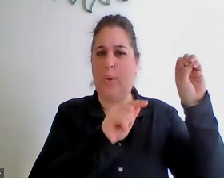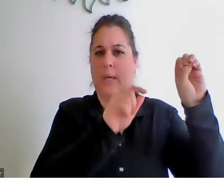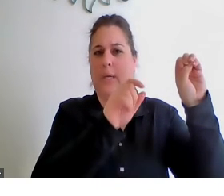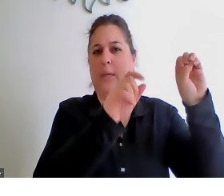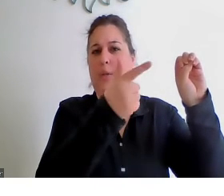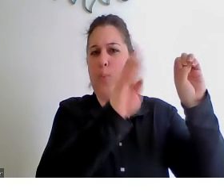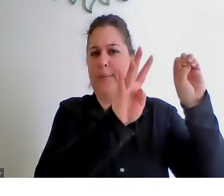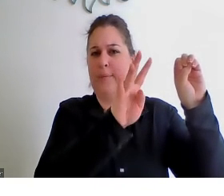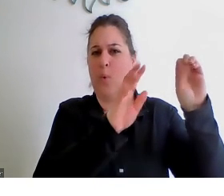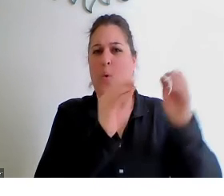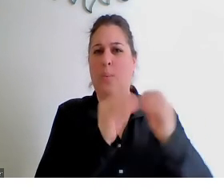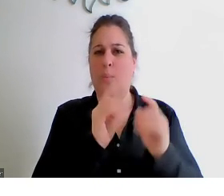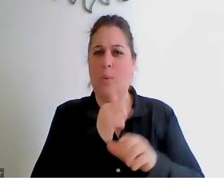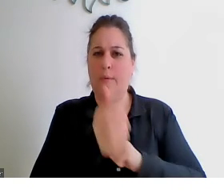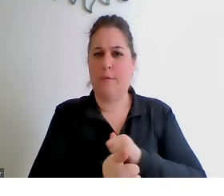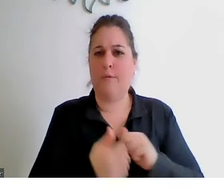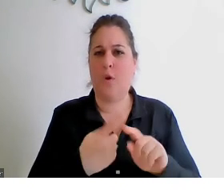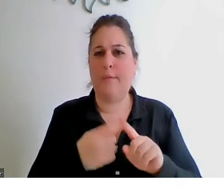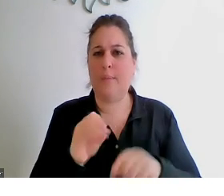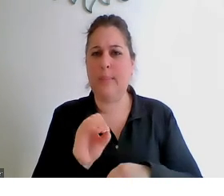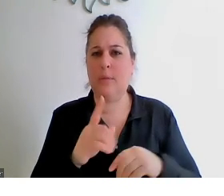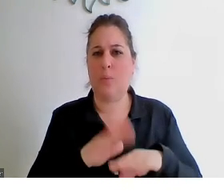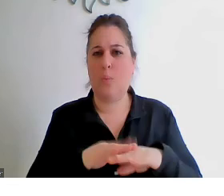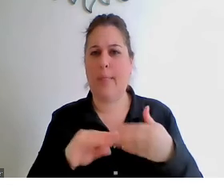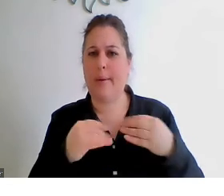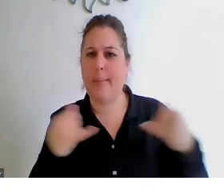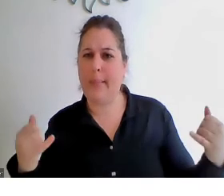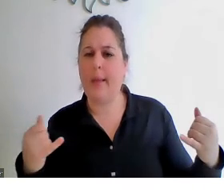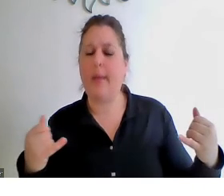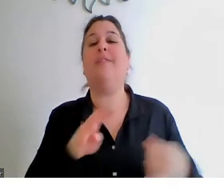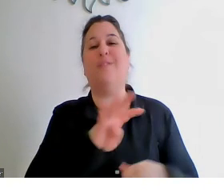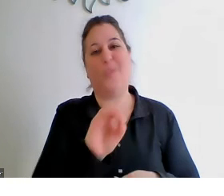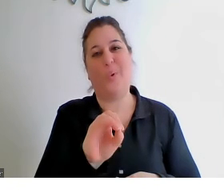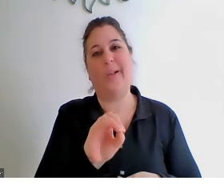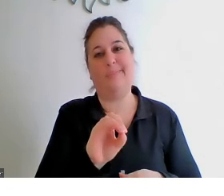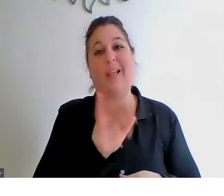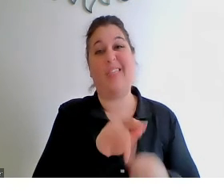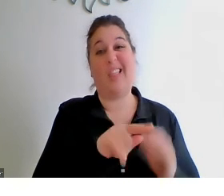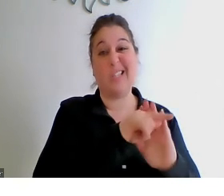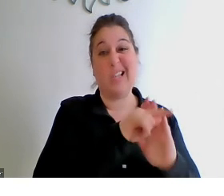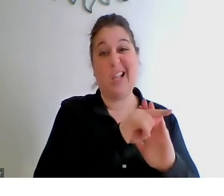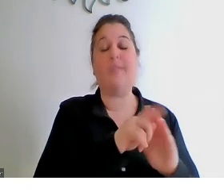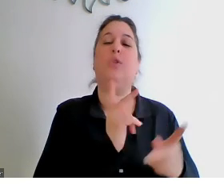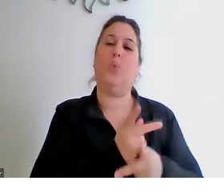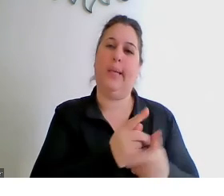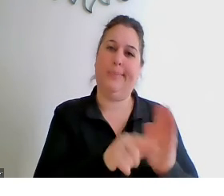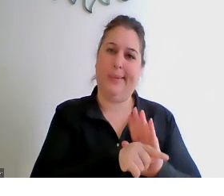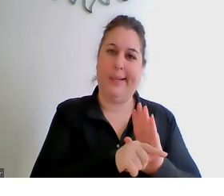24? Negative 40, so keep the sign. So the answer is negative 16.